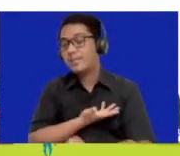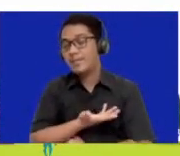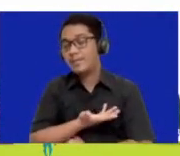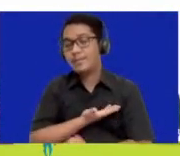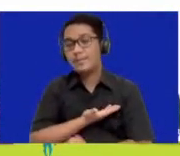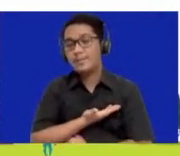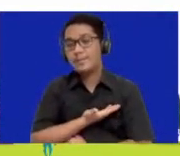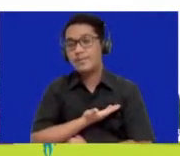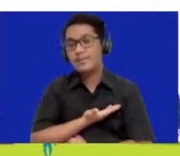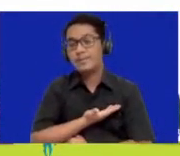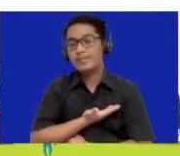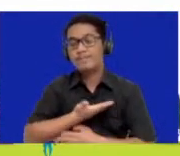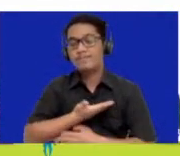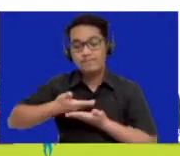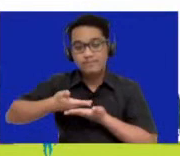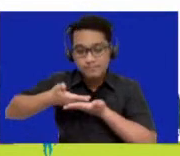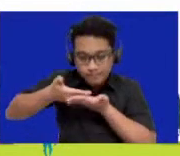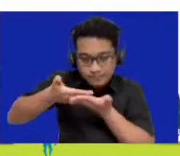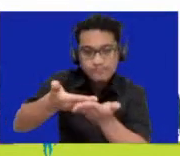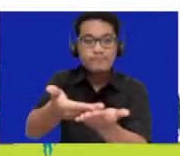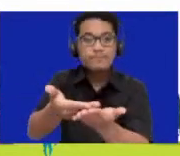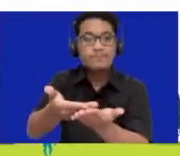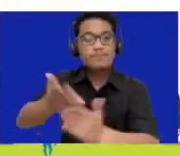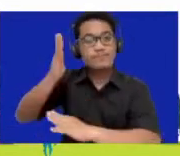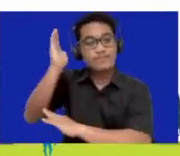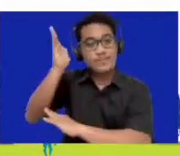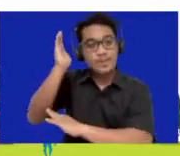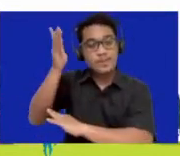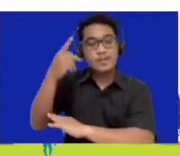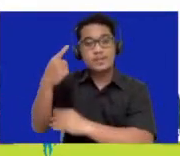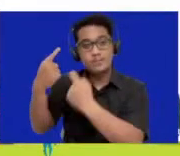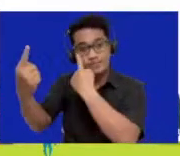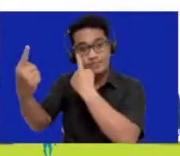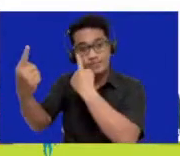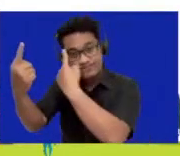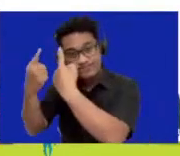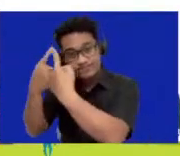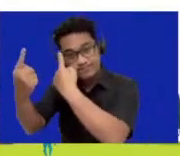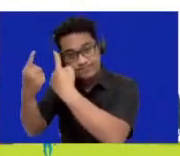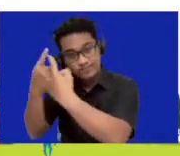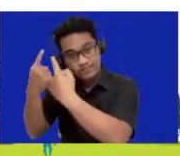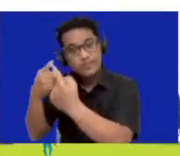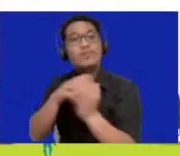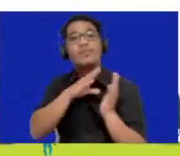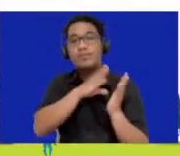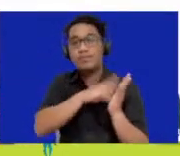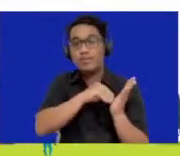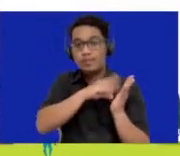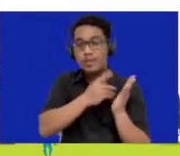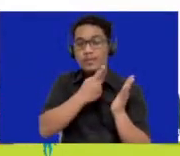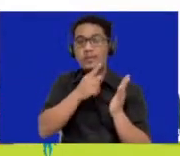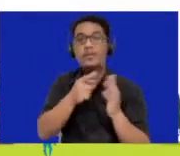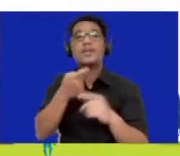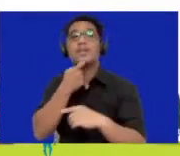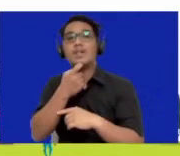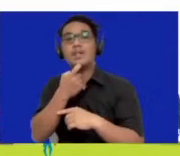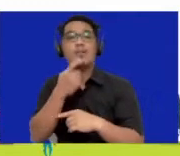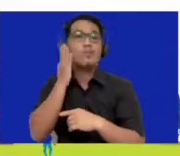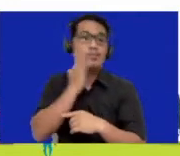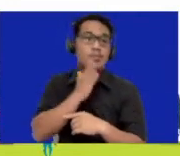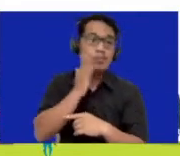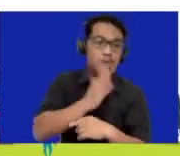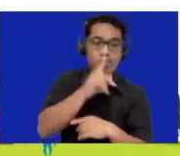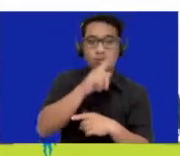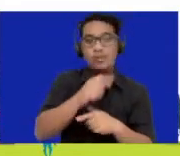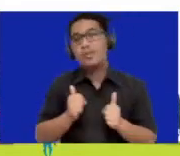on emergency preparedness and disaster risk reduction in order to build better disaster management, programming